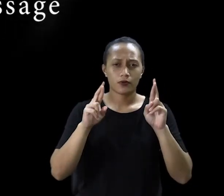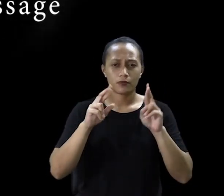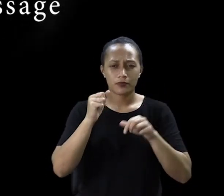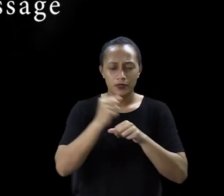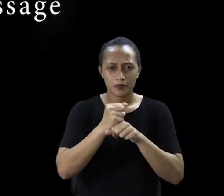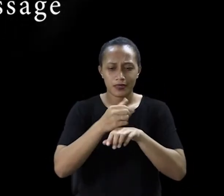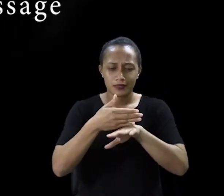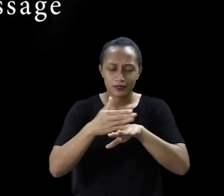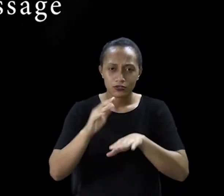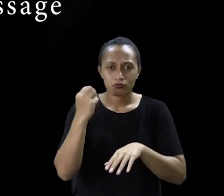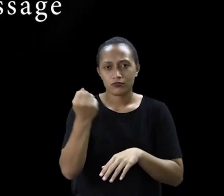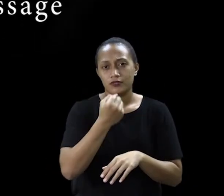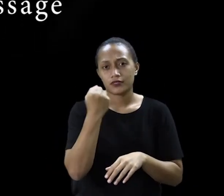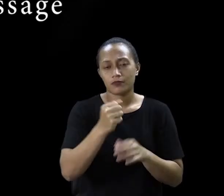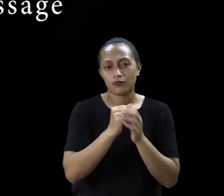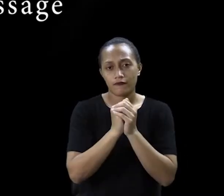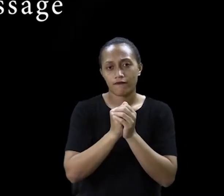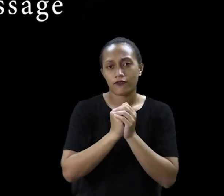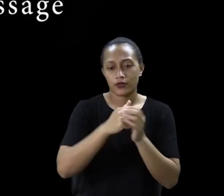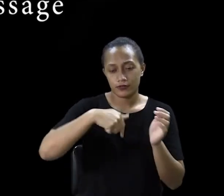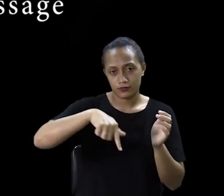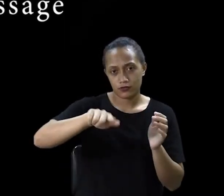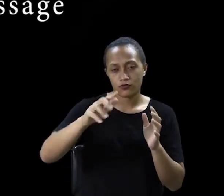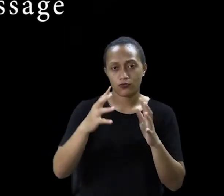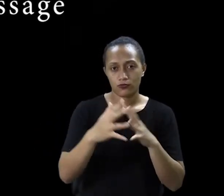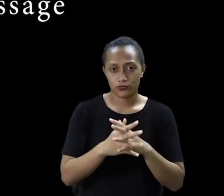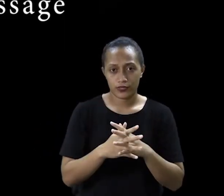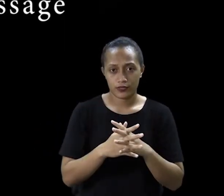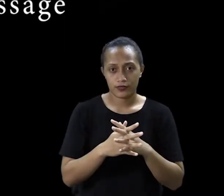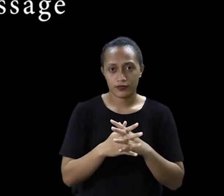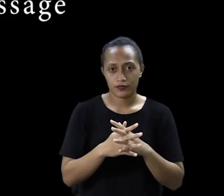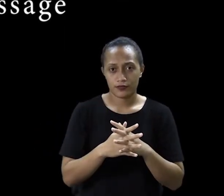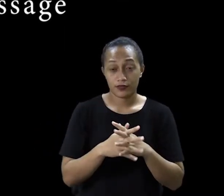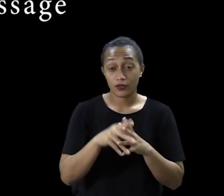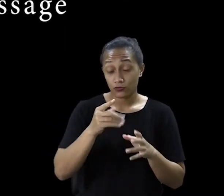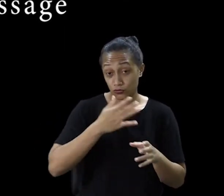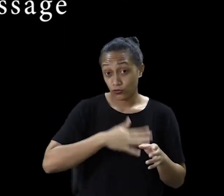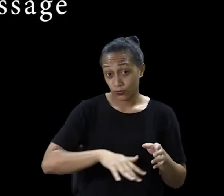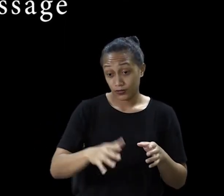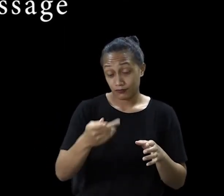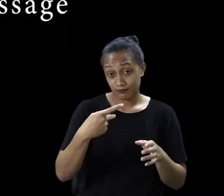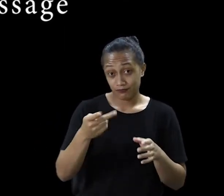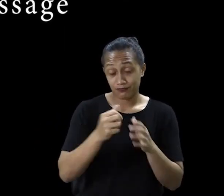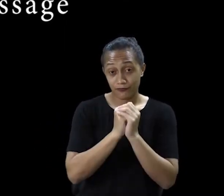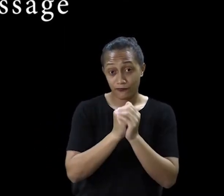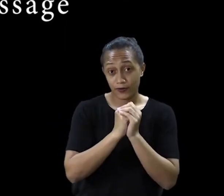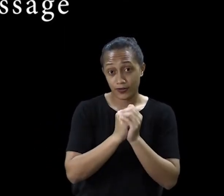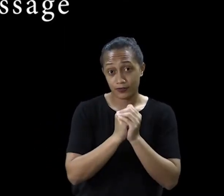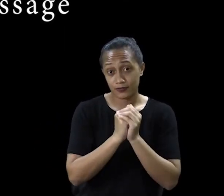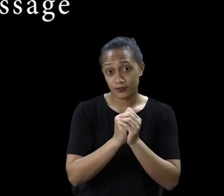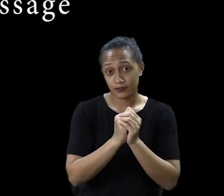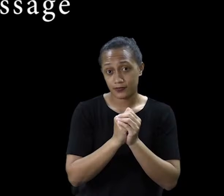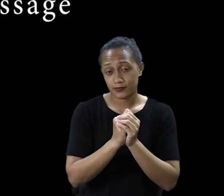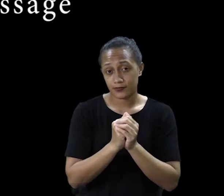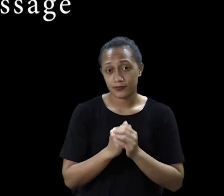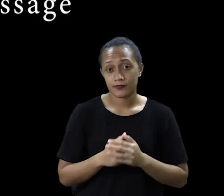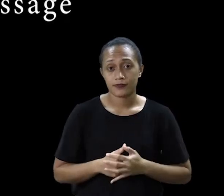new Samoan friends this whole week. So, would you like to be my friend?